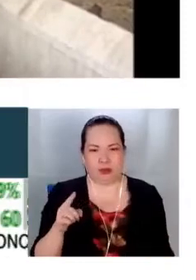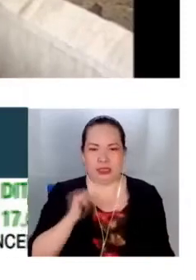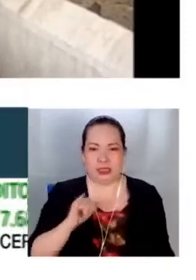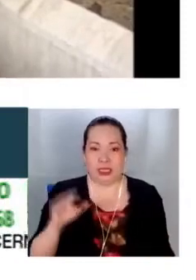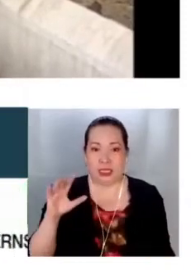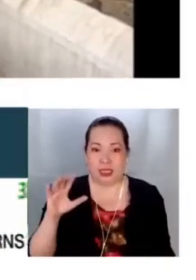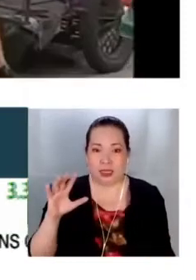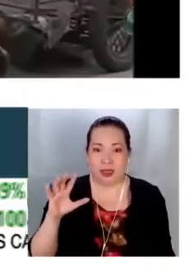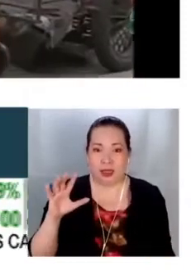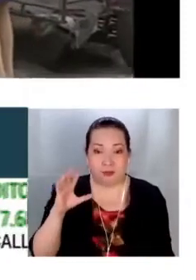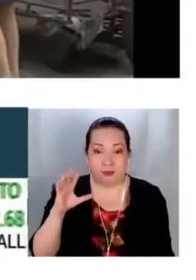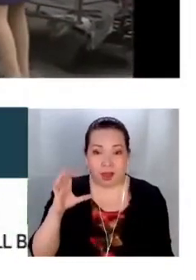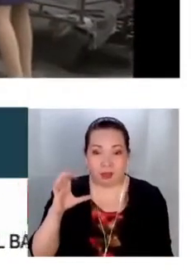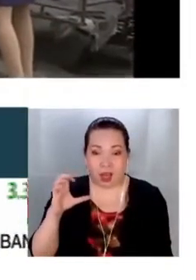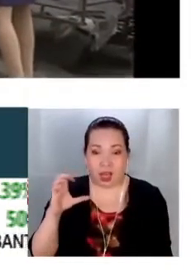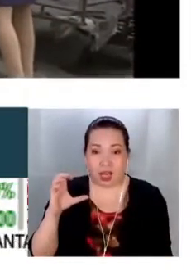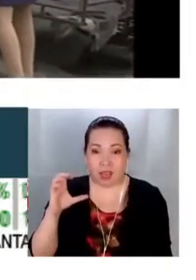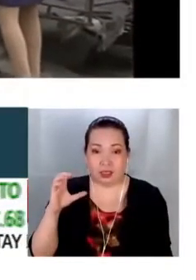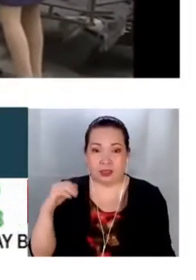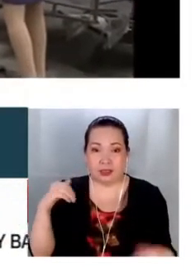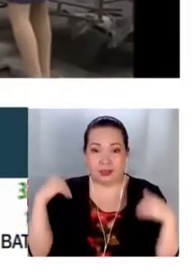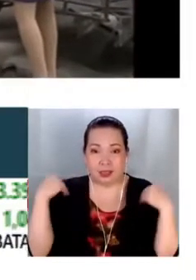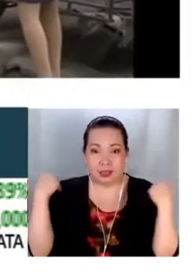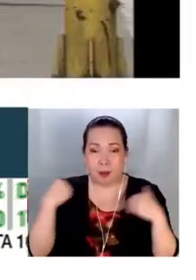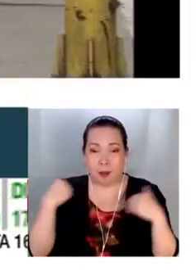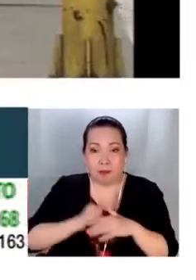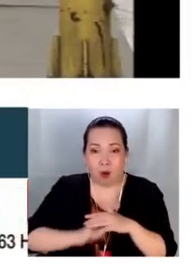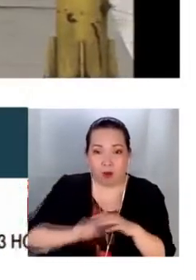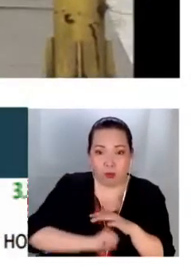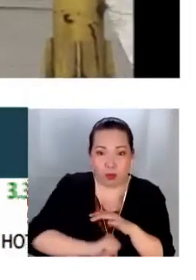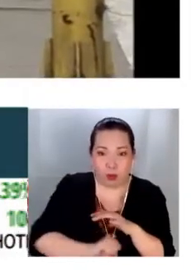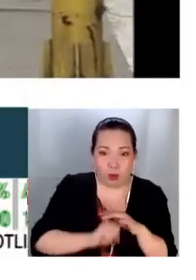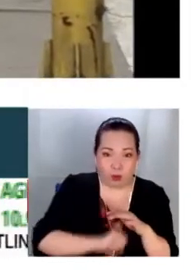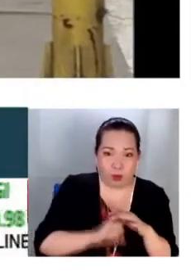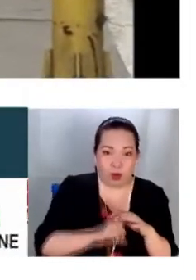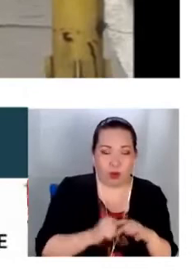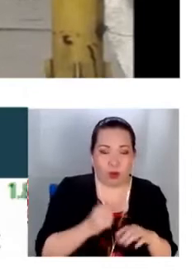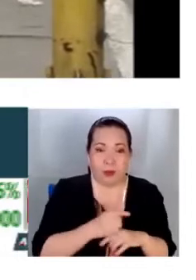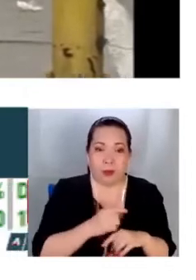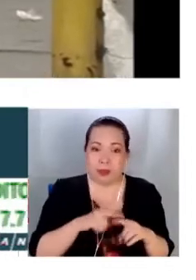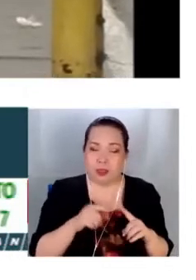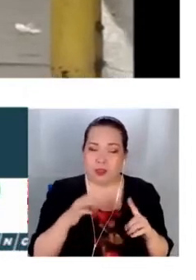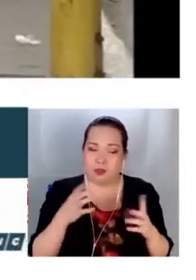adolescents giving birth. But if you drill down to, no, from